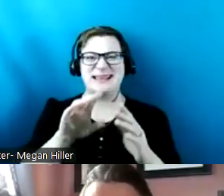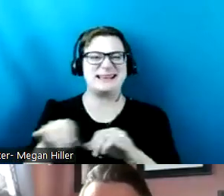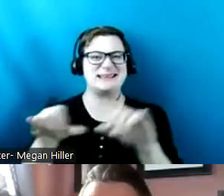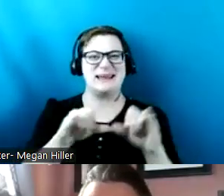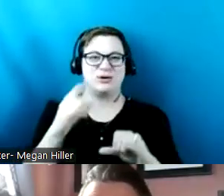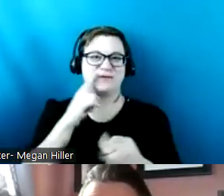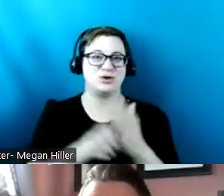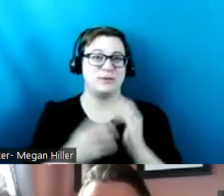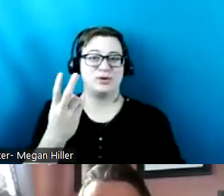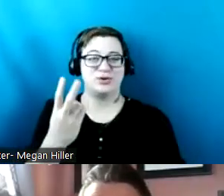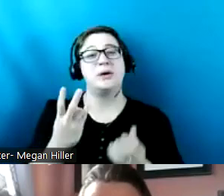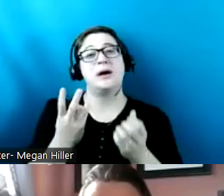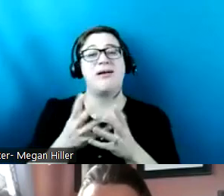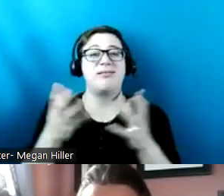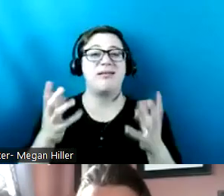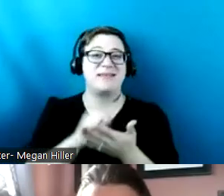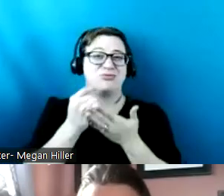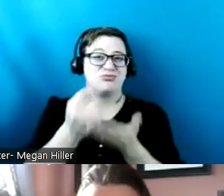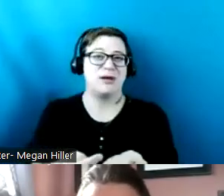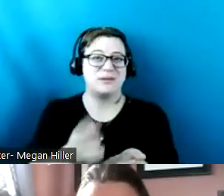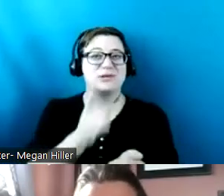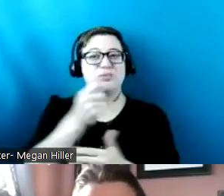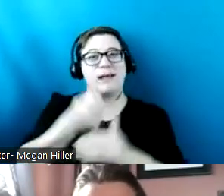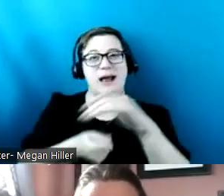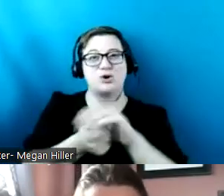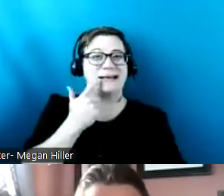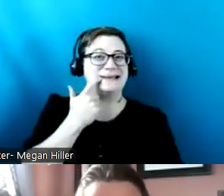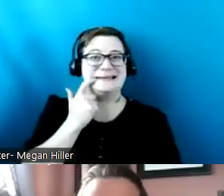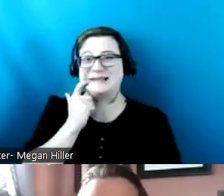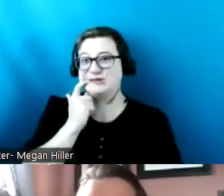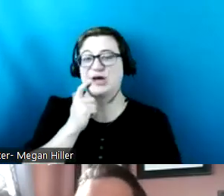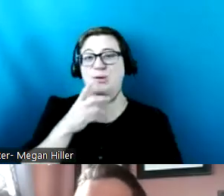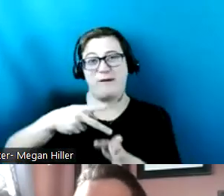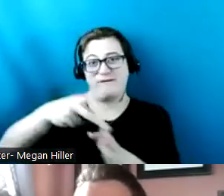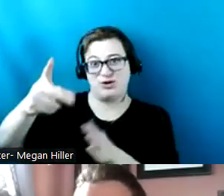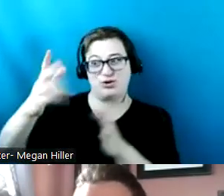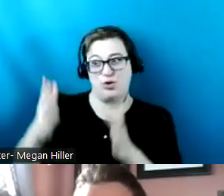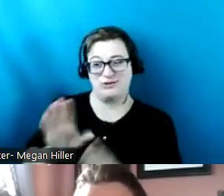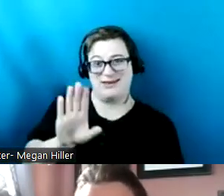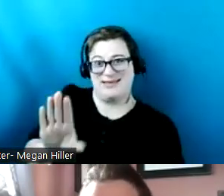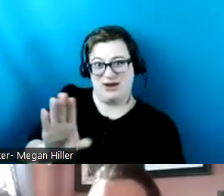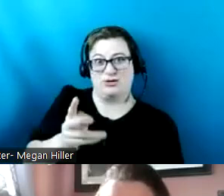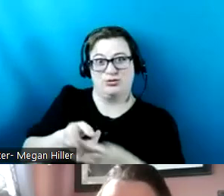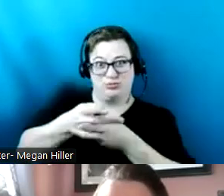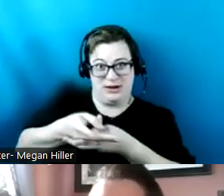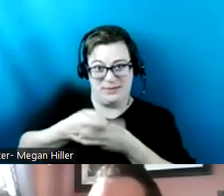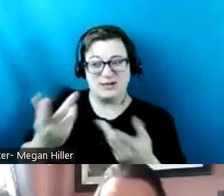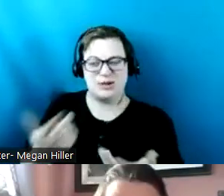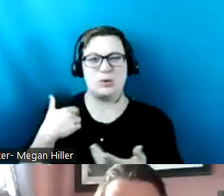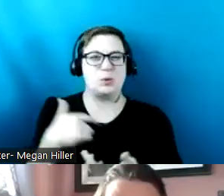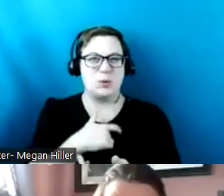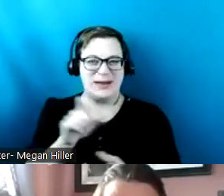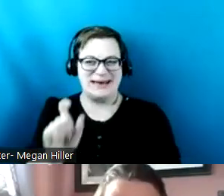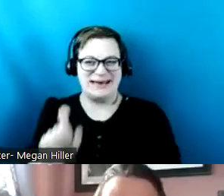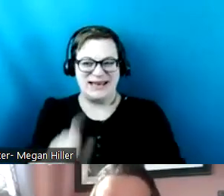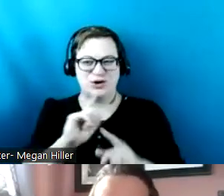this treatment really does fall within the scope of practice of addiction professionals. And so we really want to lean into practices that are